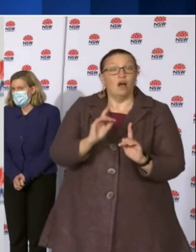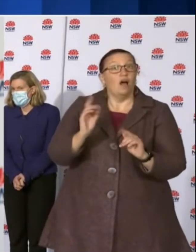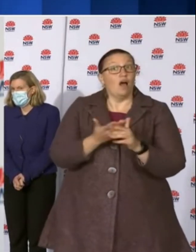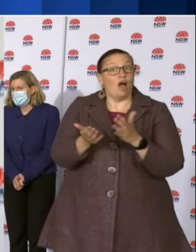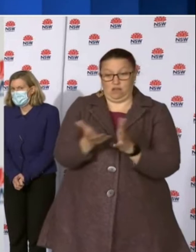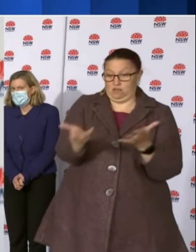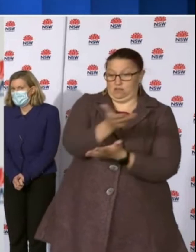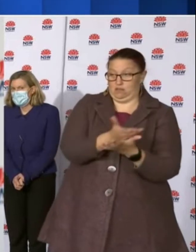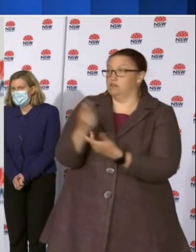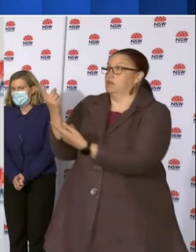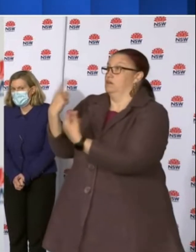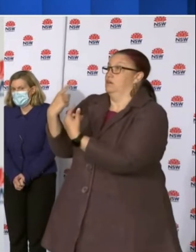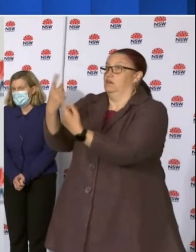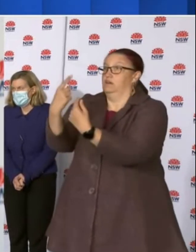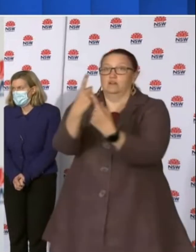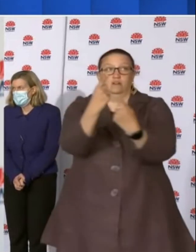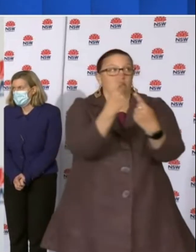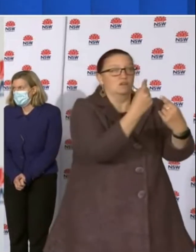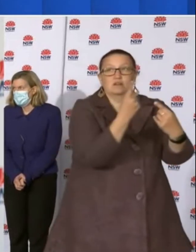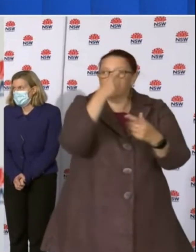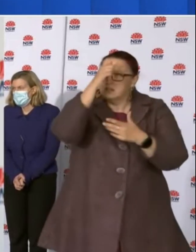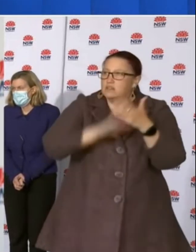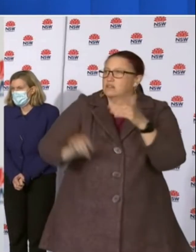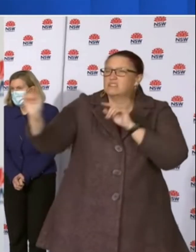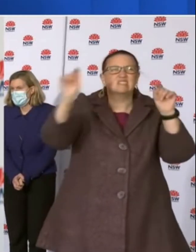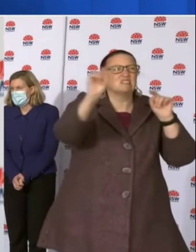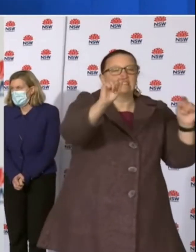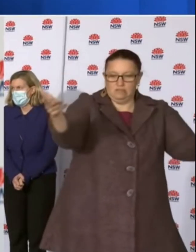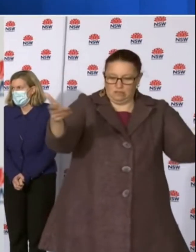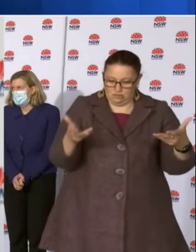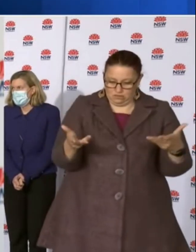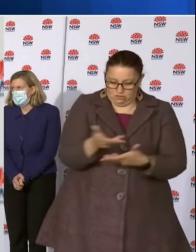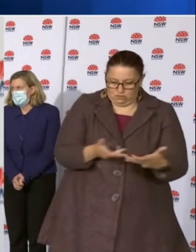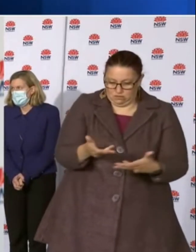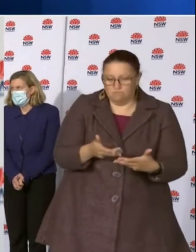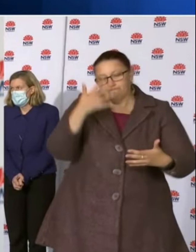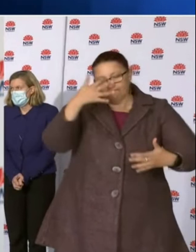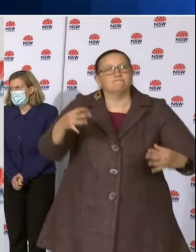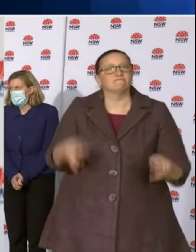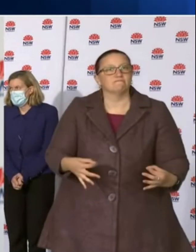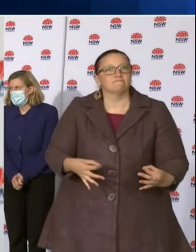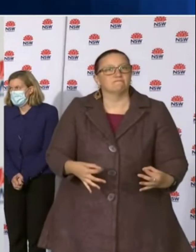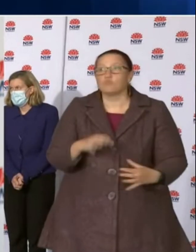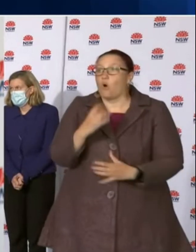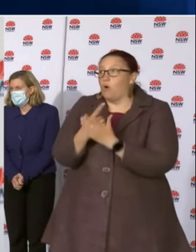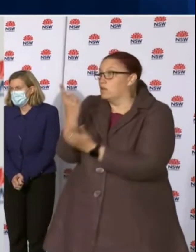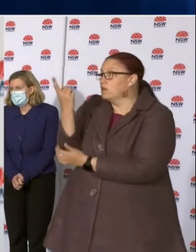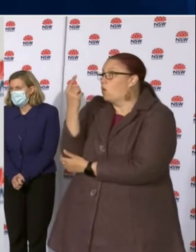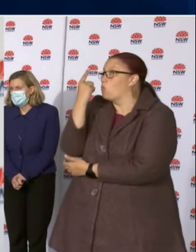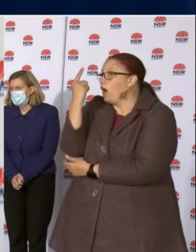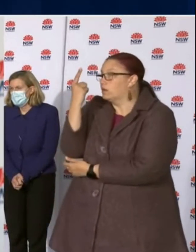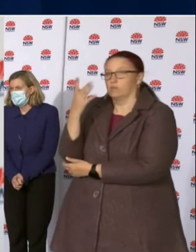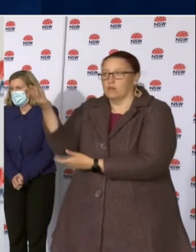responsible government would do that. In the case of the Crisis Cabinet, the Crisis COVID Cabinet, we also take advice from a range of